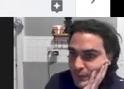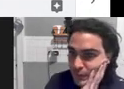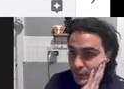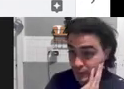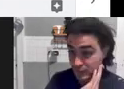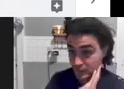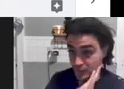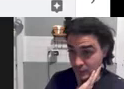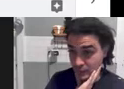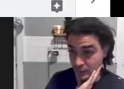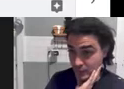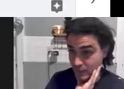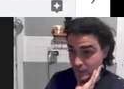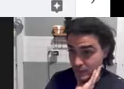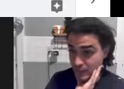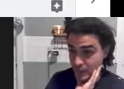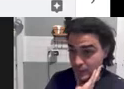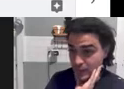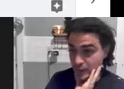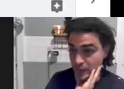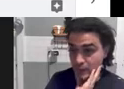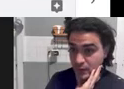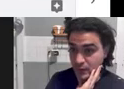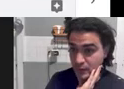Let's see.